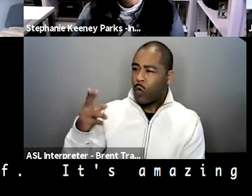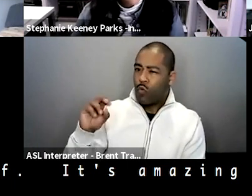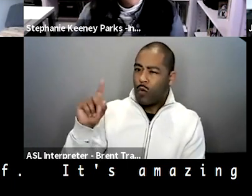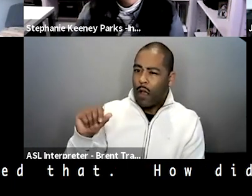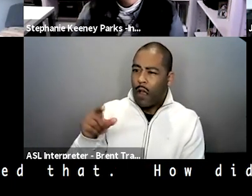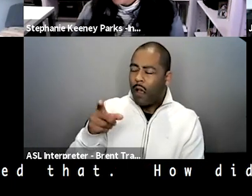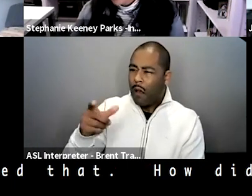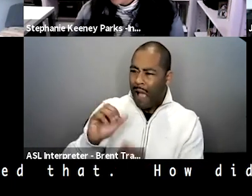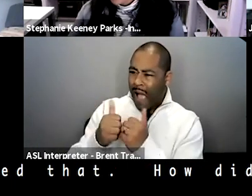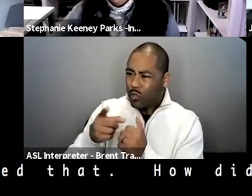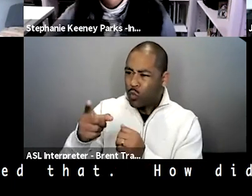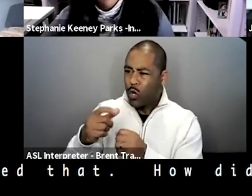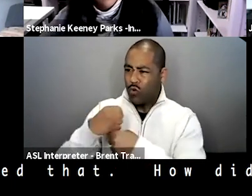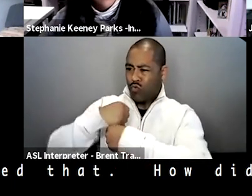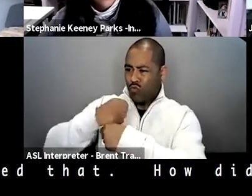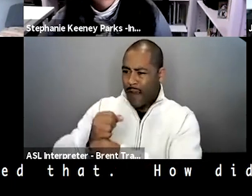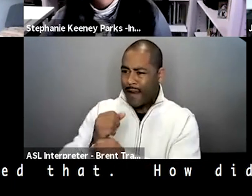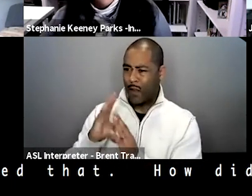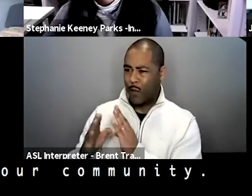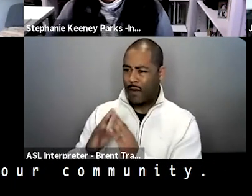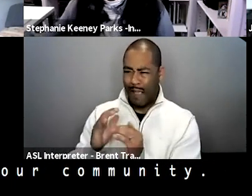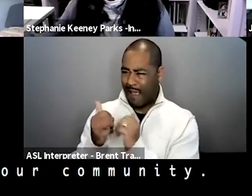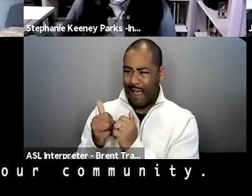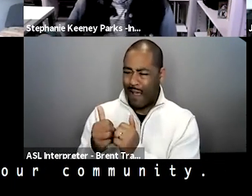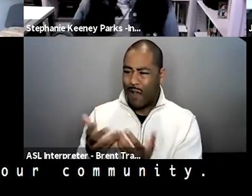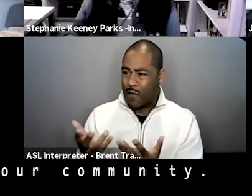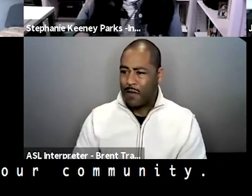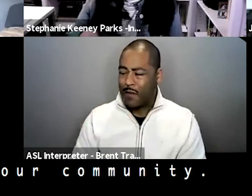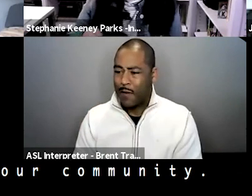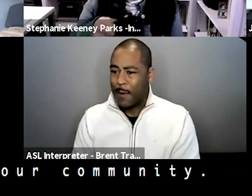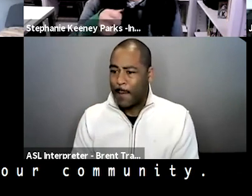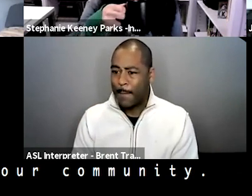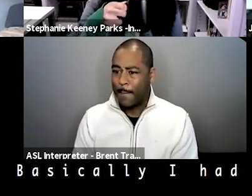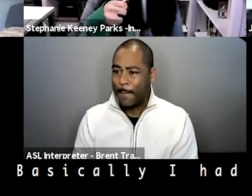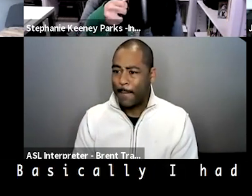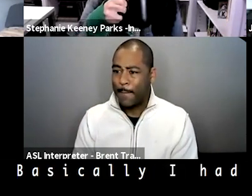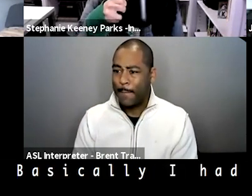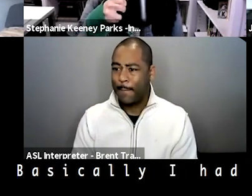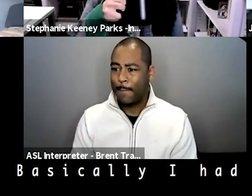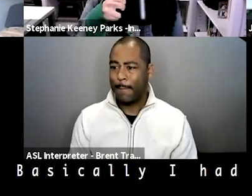amazing how you describe that. How did you build your community?